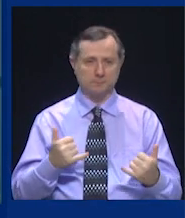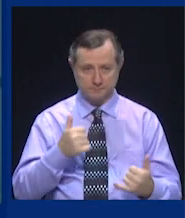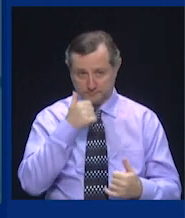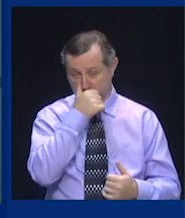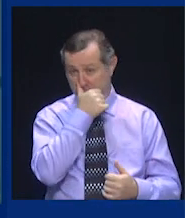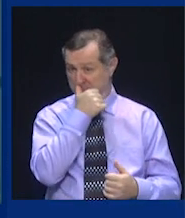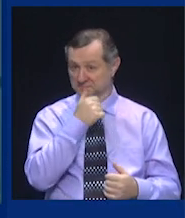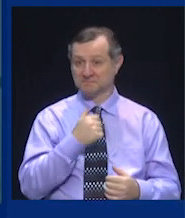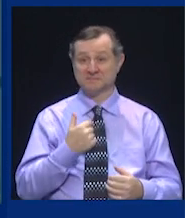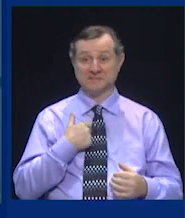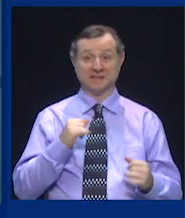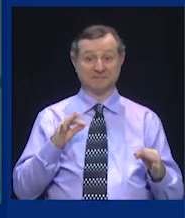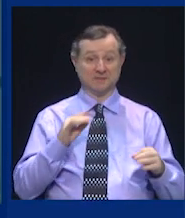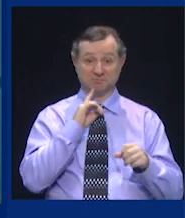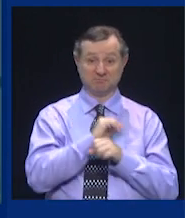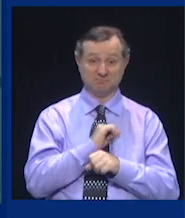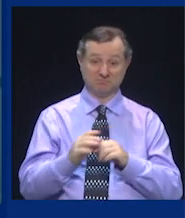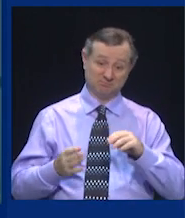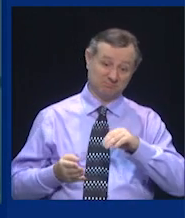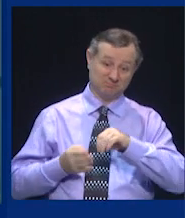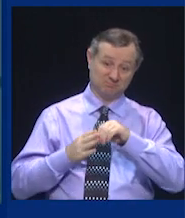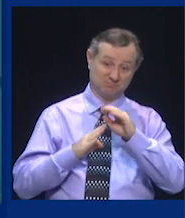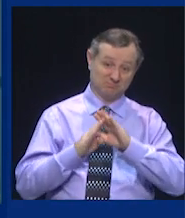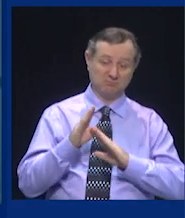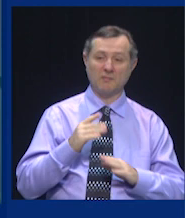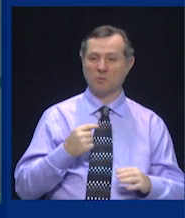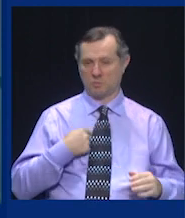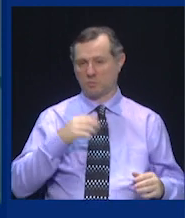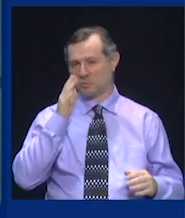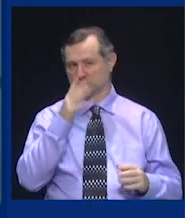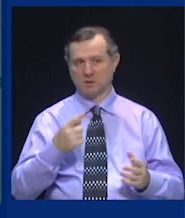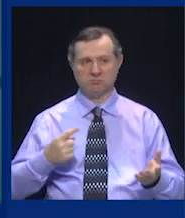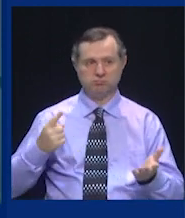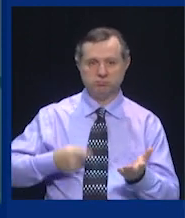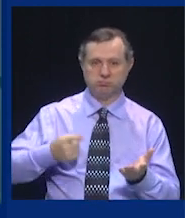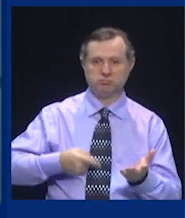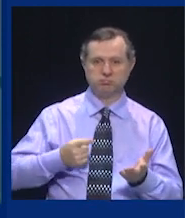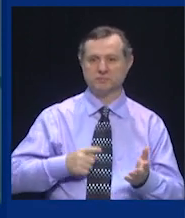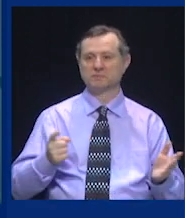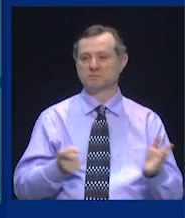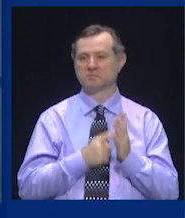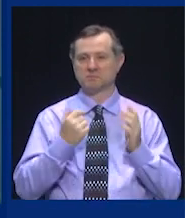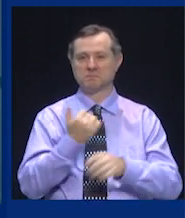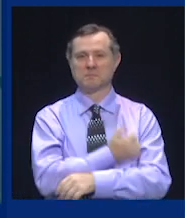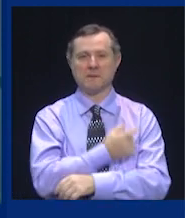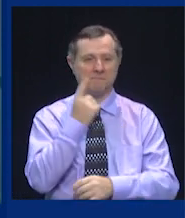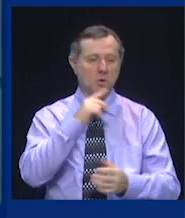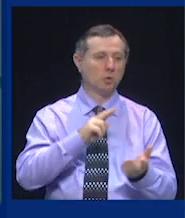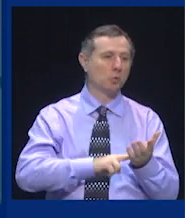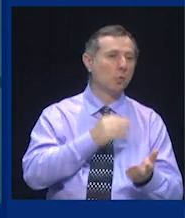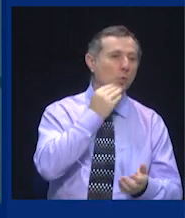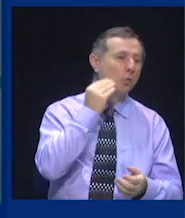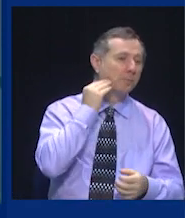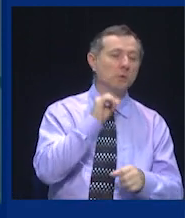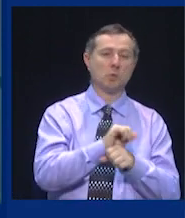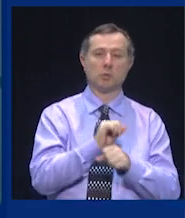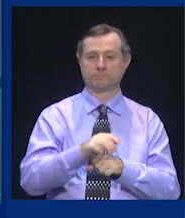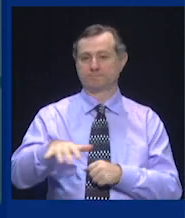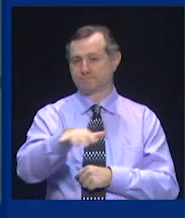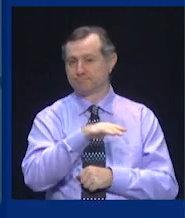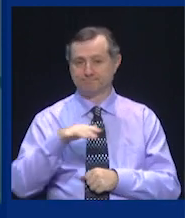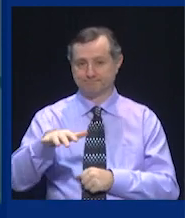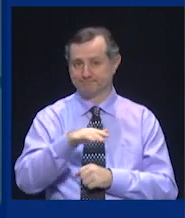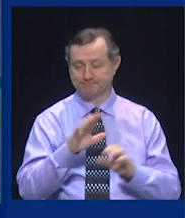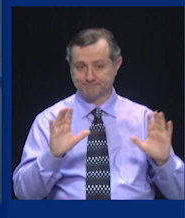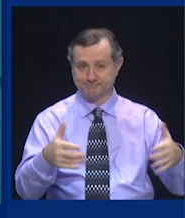come down, I think you have to consider mandatory vaccines for nursing home workers. You know